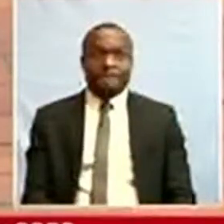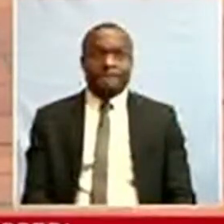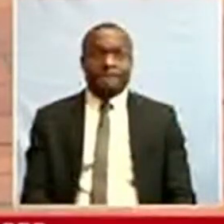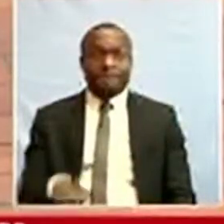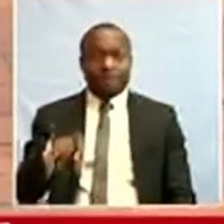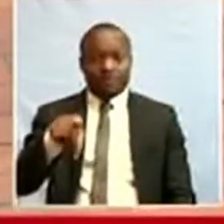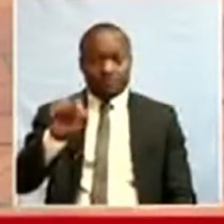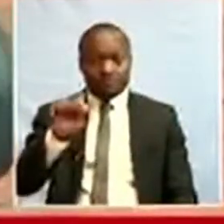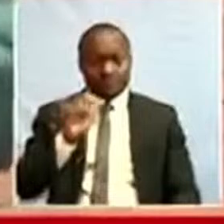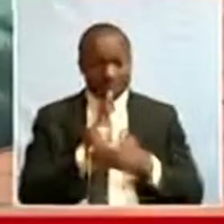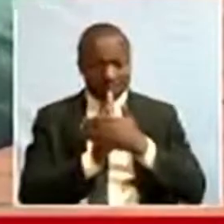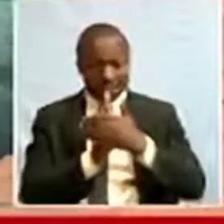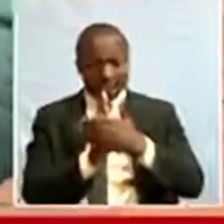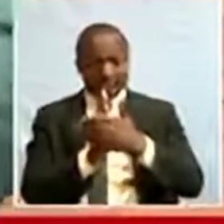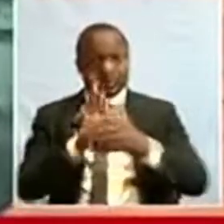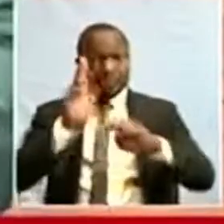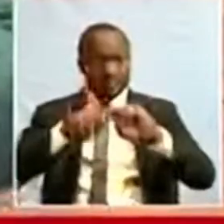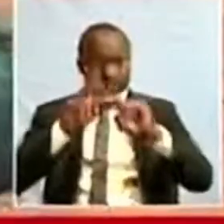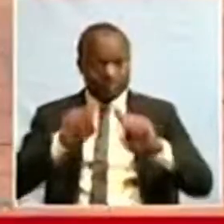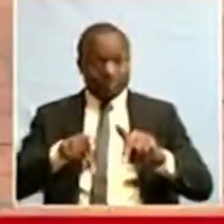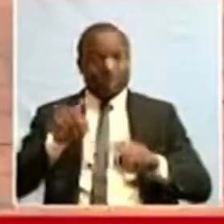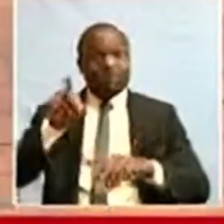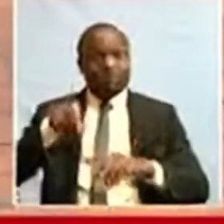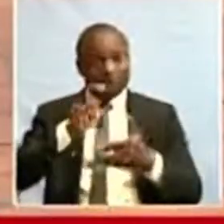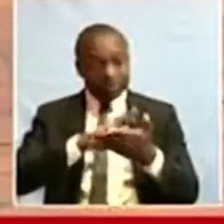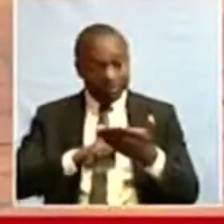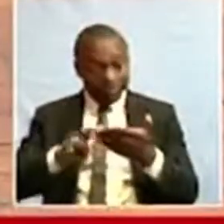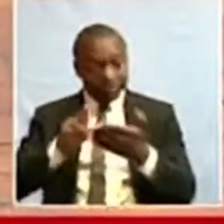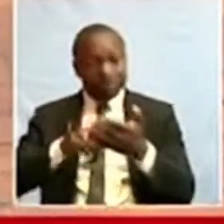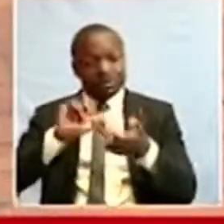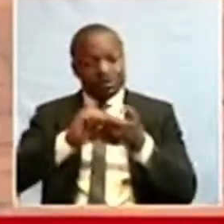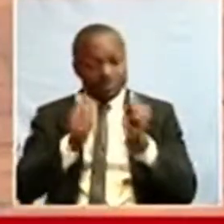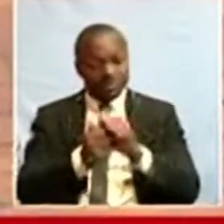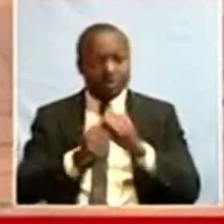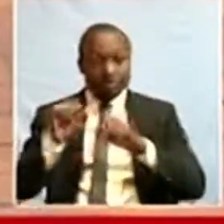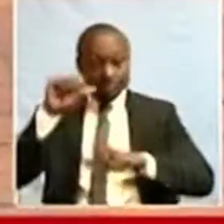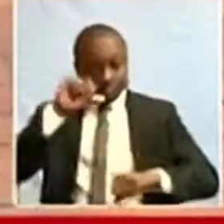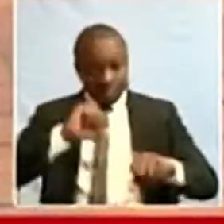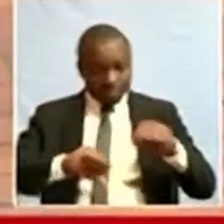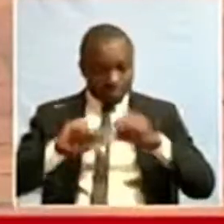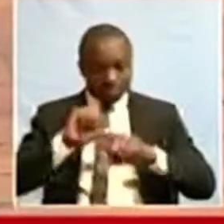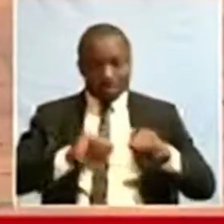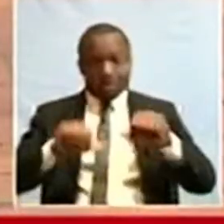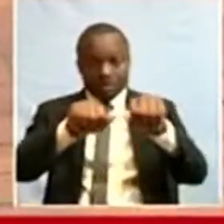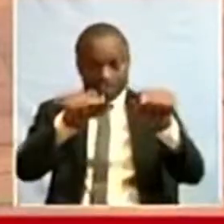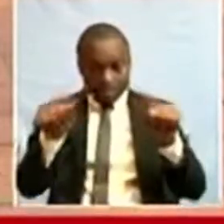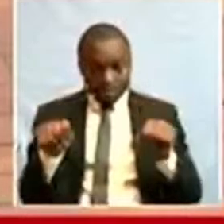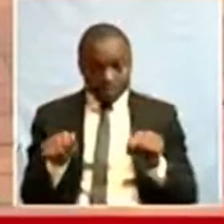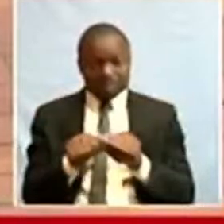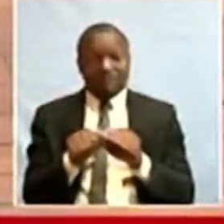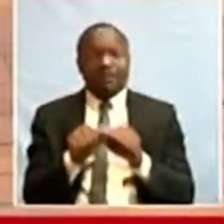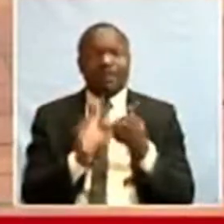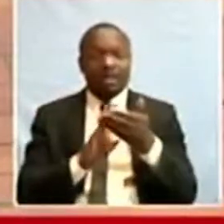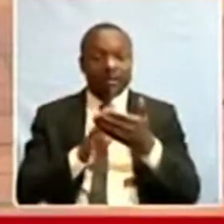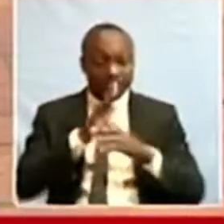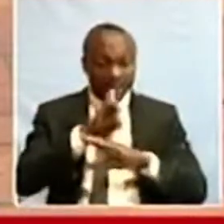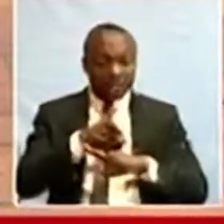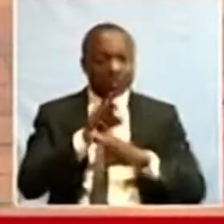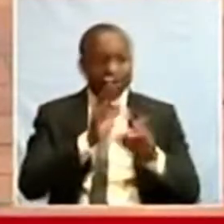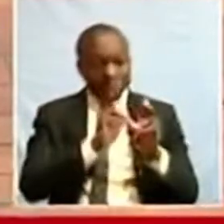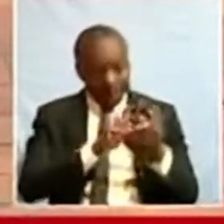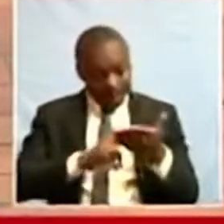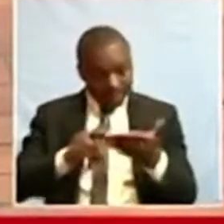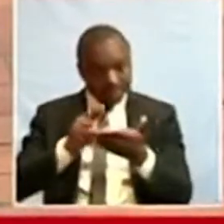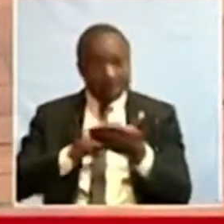PS as guided by the chair, we needed to read the query from the Auditor General, then we read your response, controlling